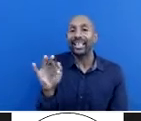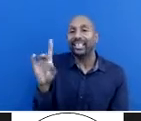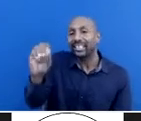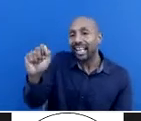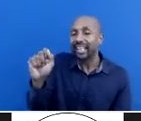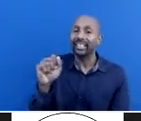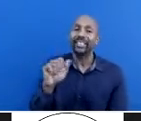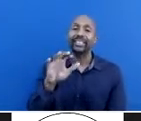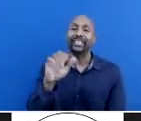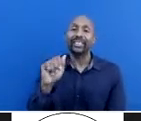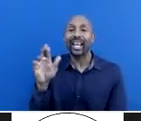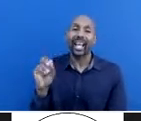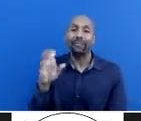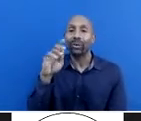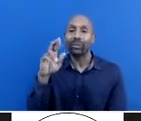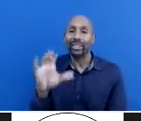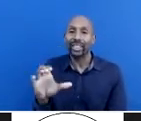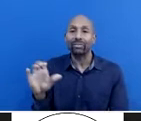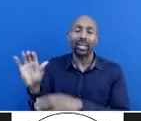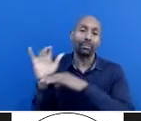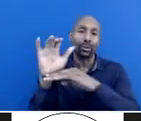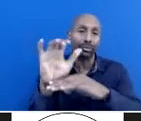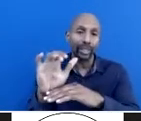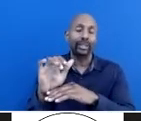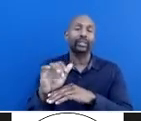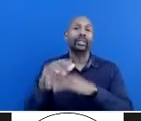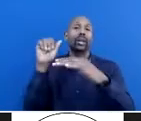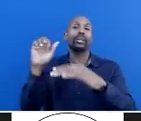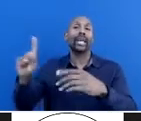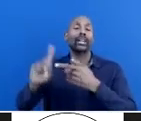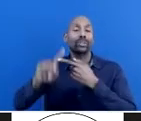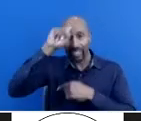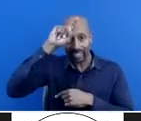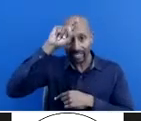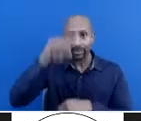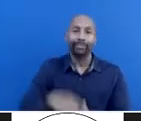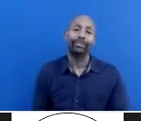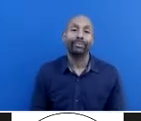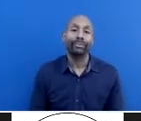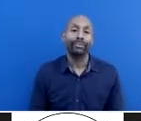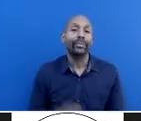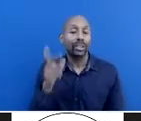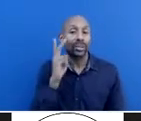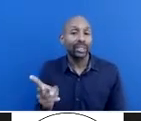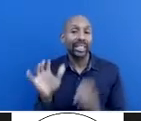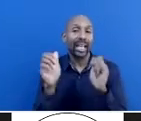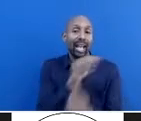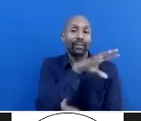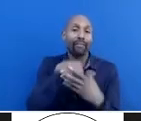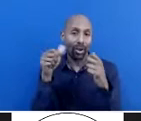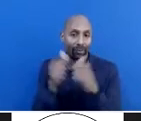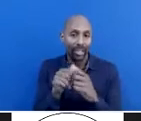cultural efflorescences that infuse the Black past. For sure, you'll see directly the engagement with the trauma of